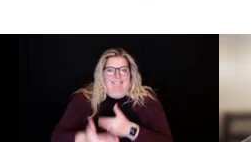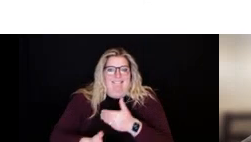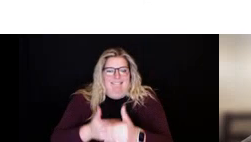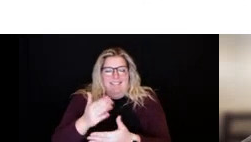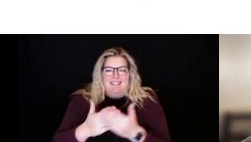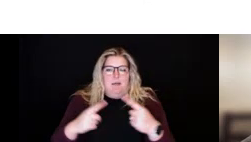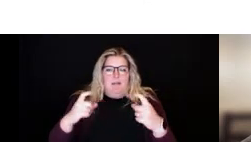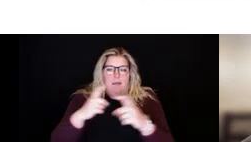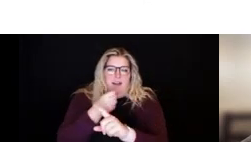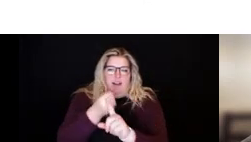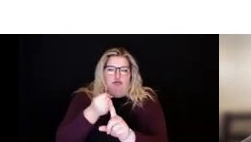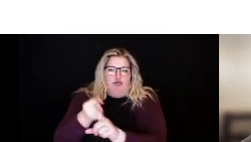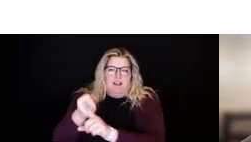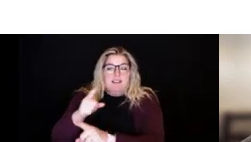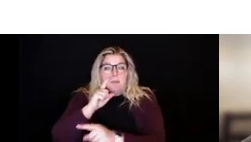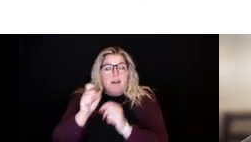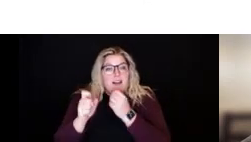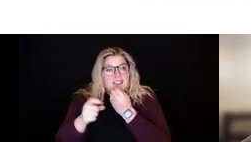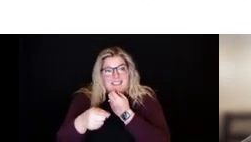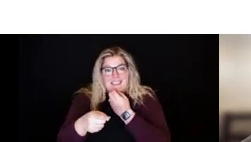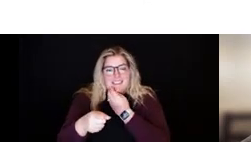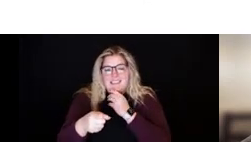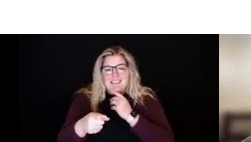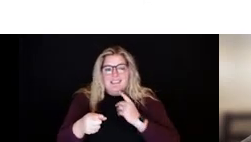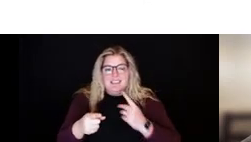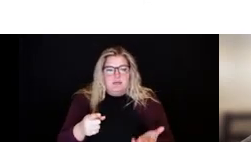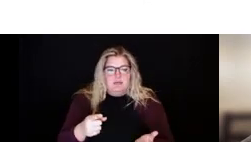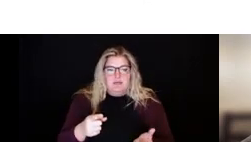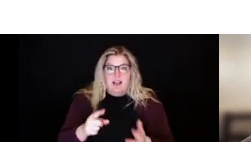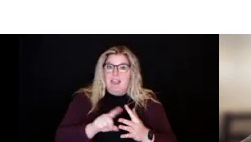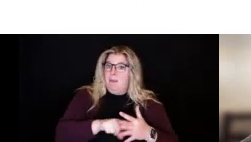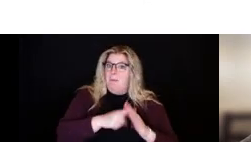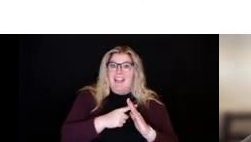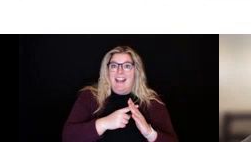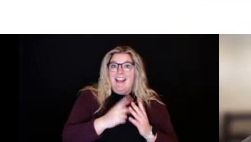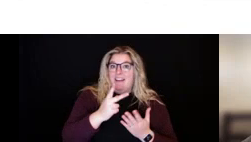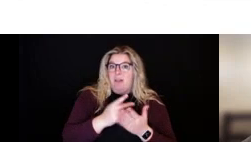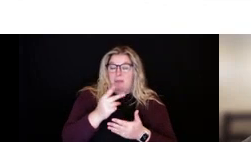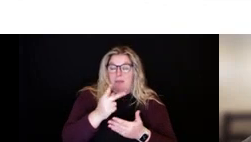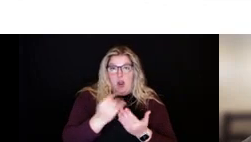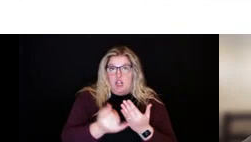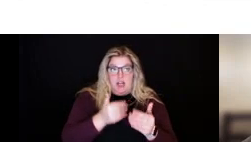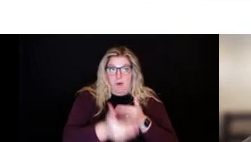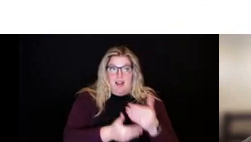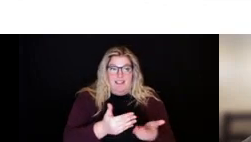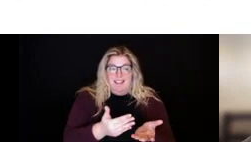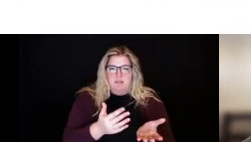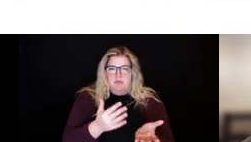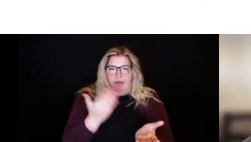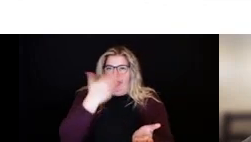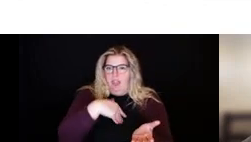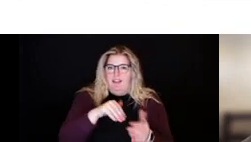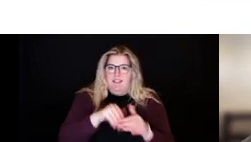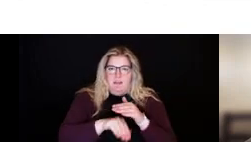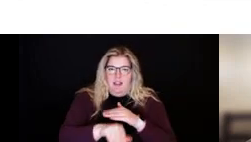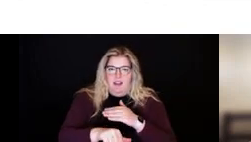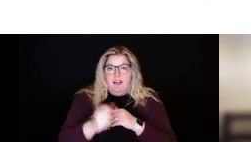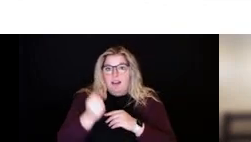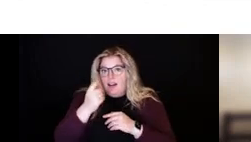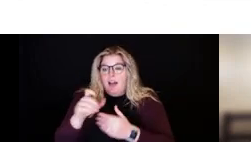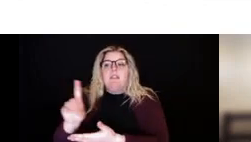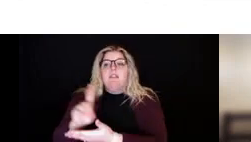because, like we mentioned earlier, this was not accounted for at the beginning of the process. So first, the design team had already moved